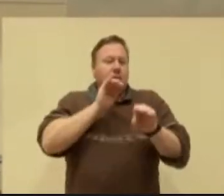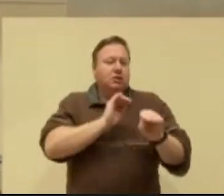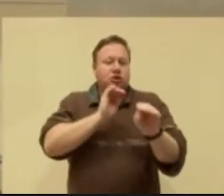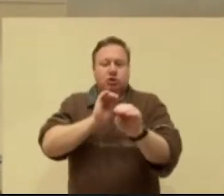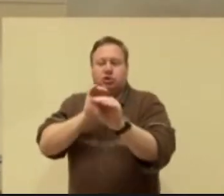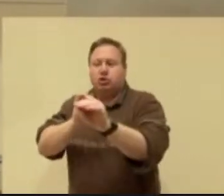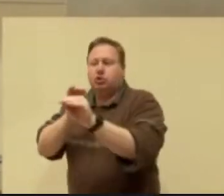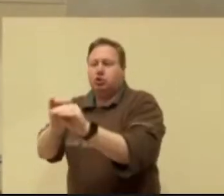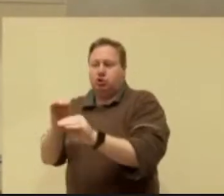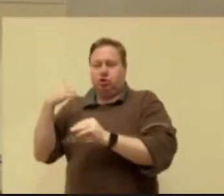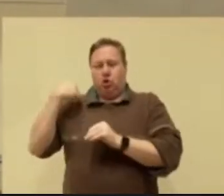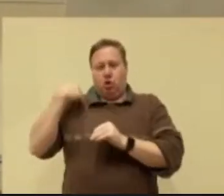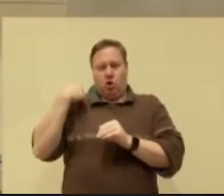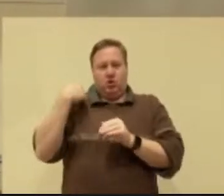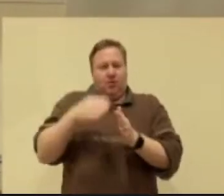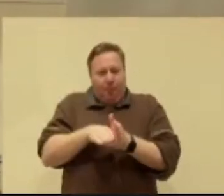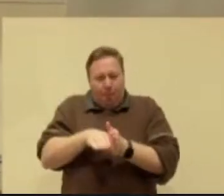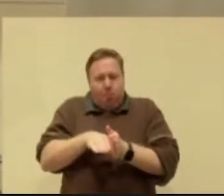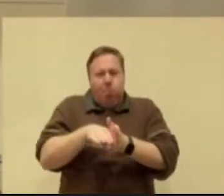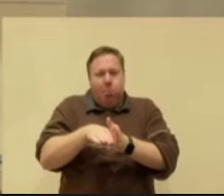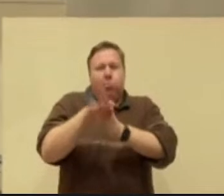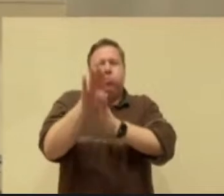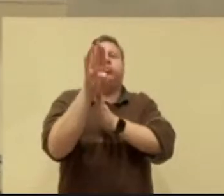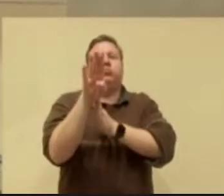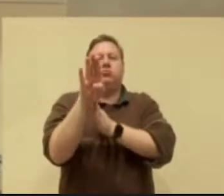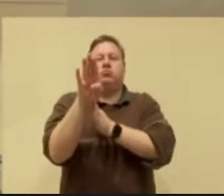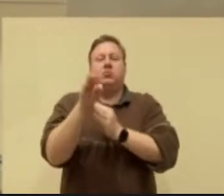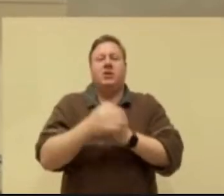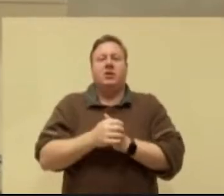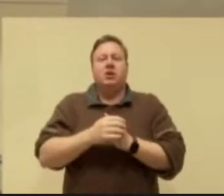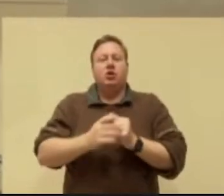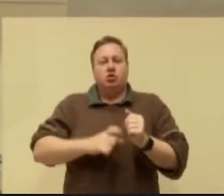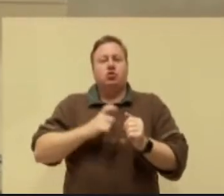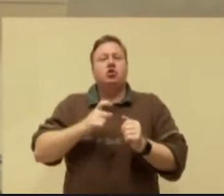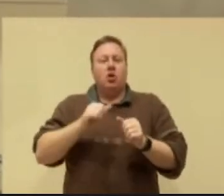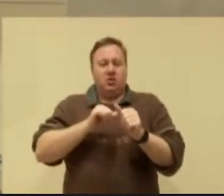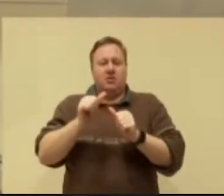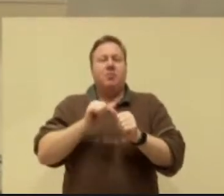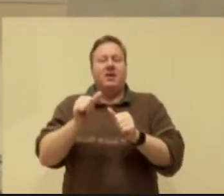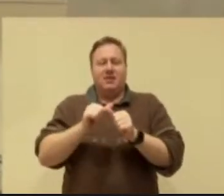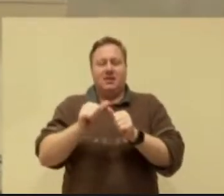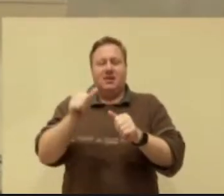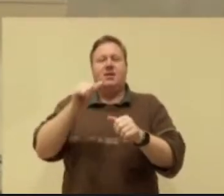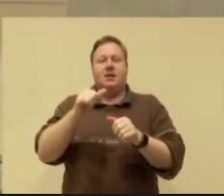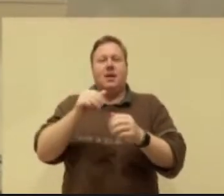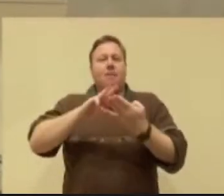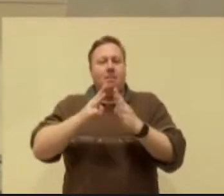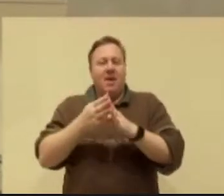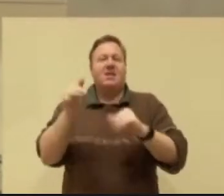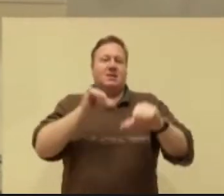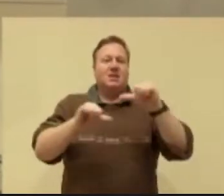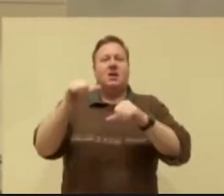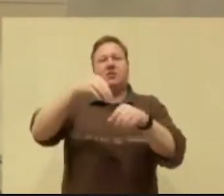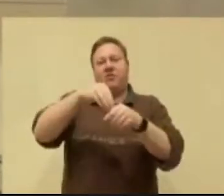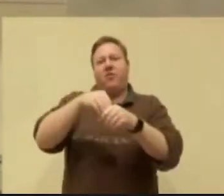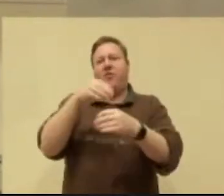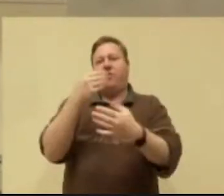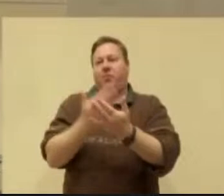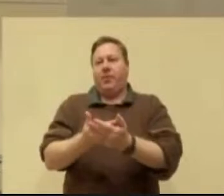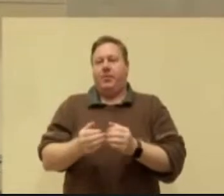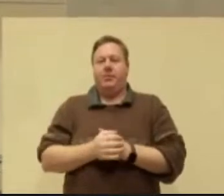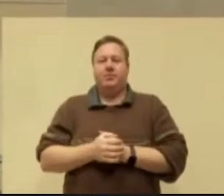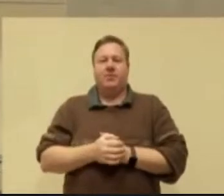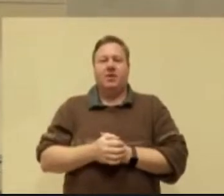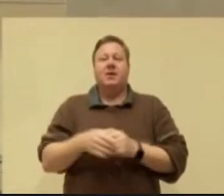try to improve their chances of getting better in medicine science we also have a program that provides